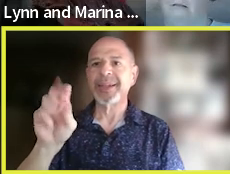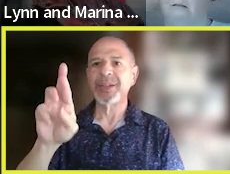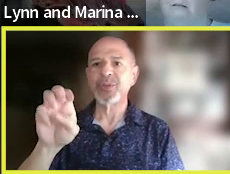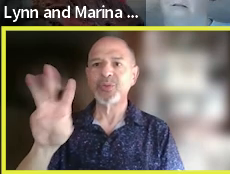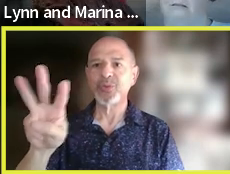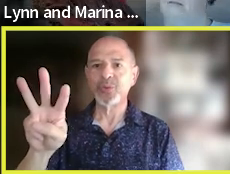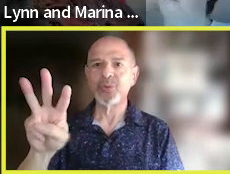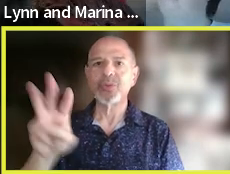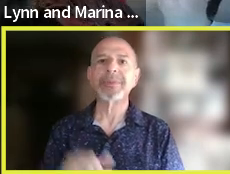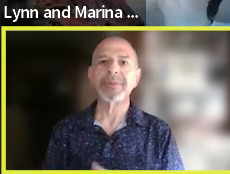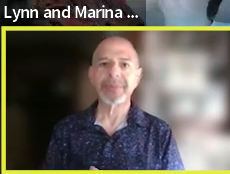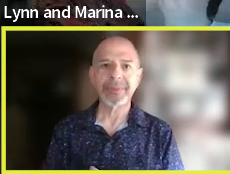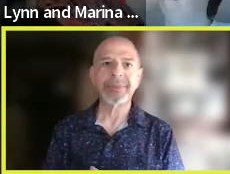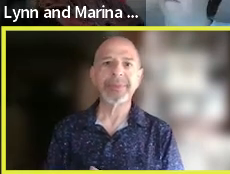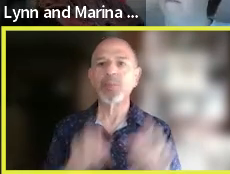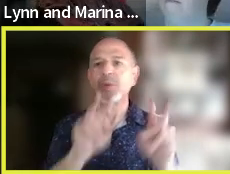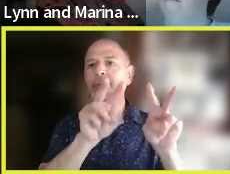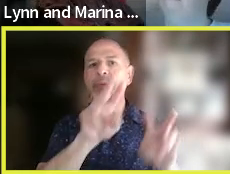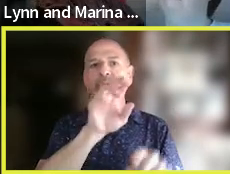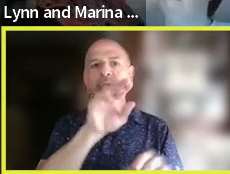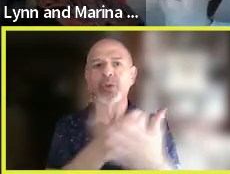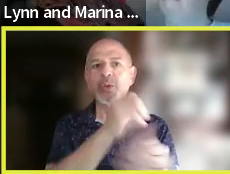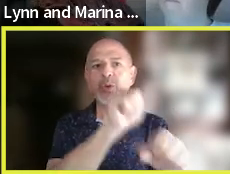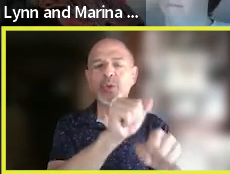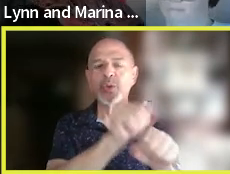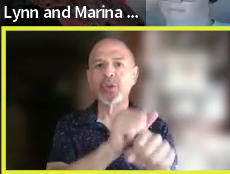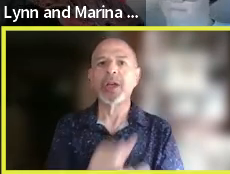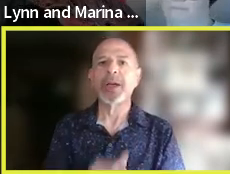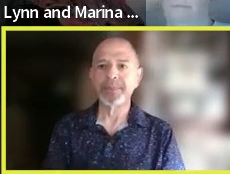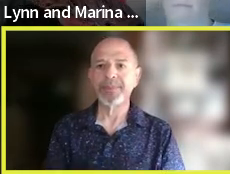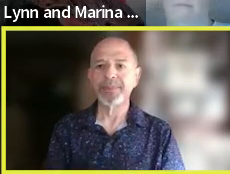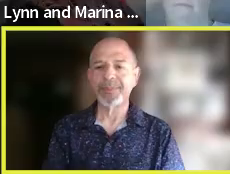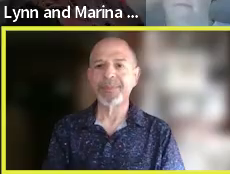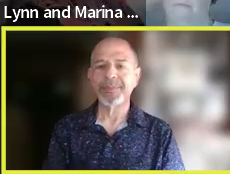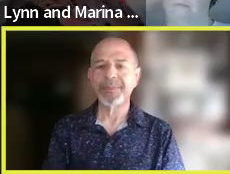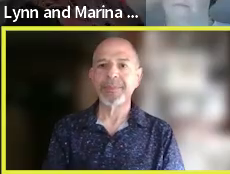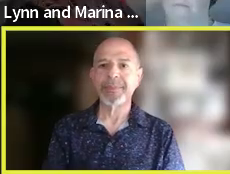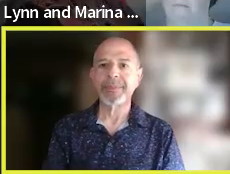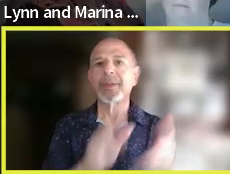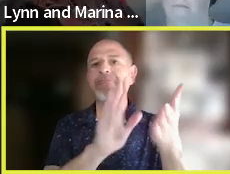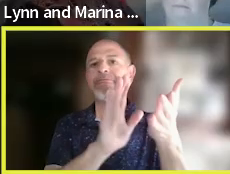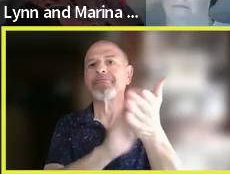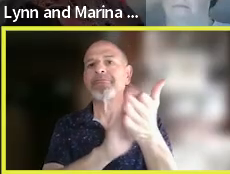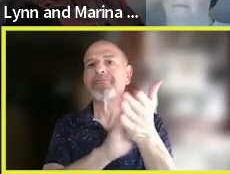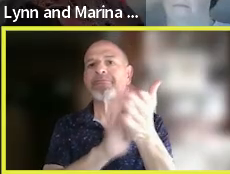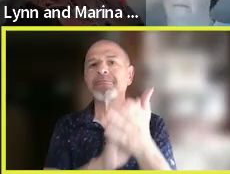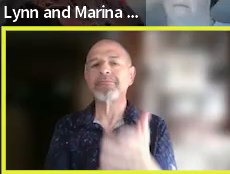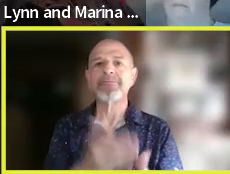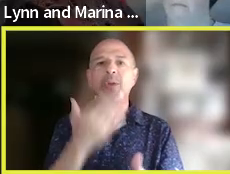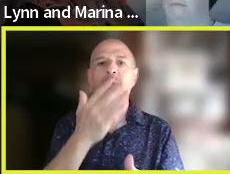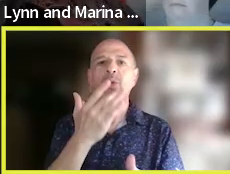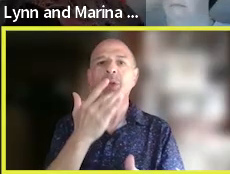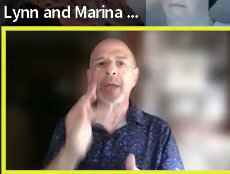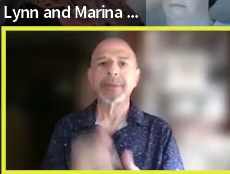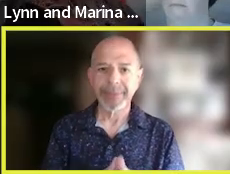next chapter in August. Thank you. Yes, I'm looking forward to it. Congratulations and good luck. Thank